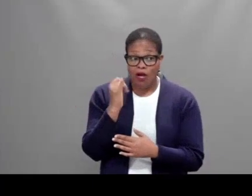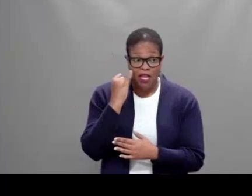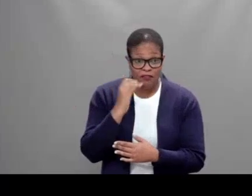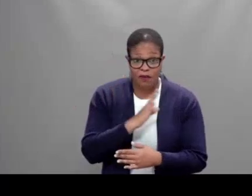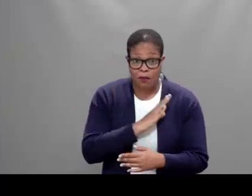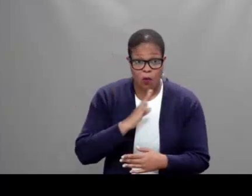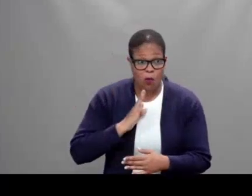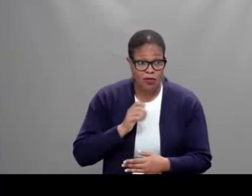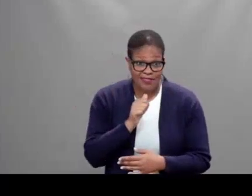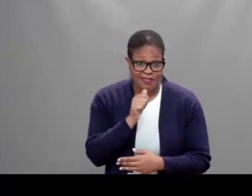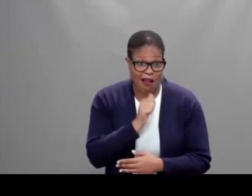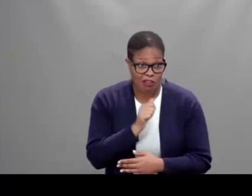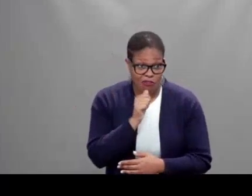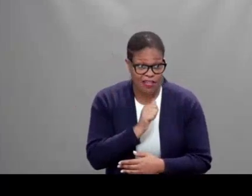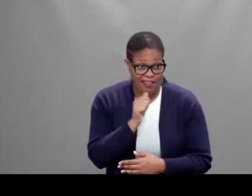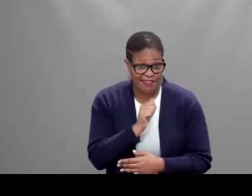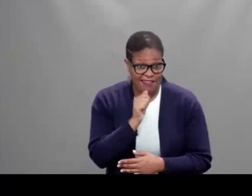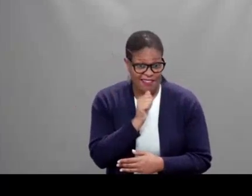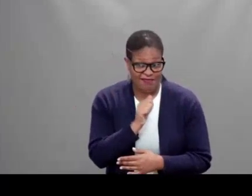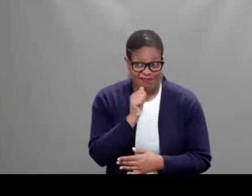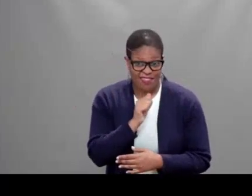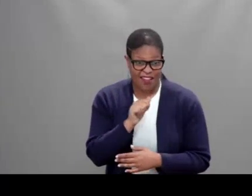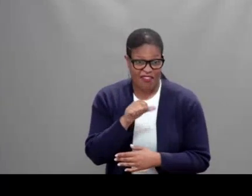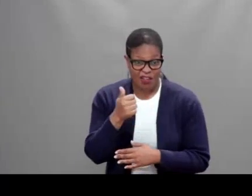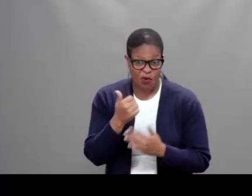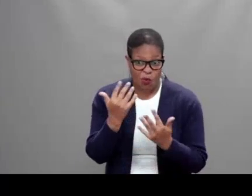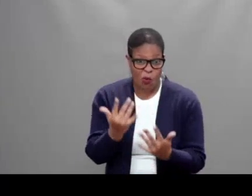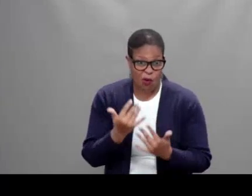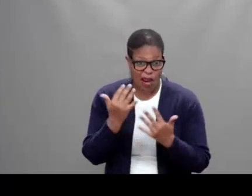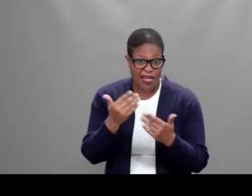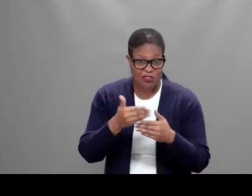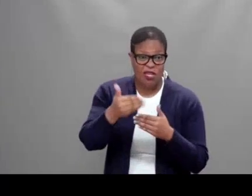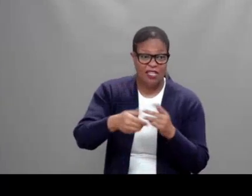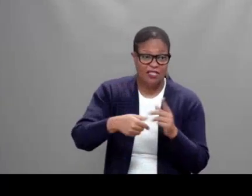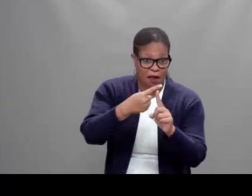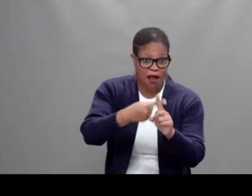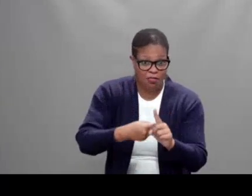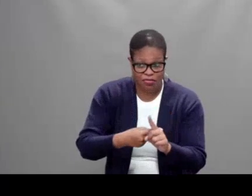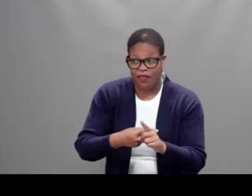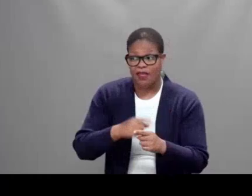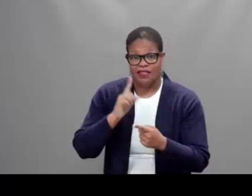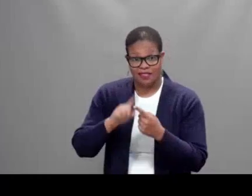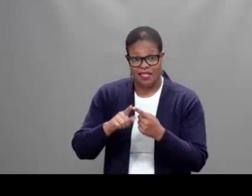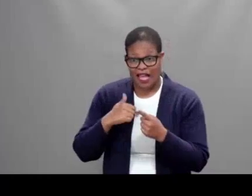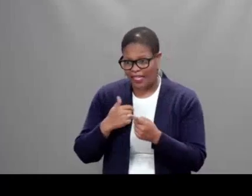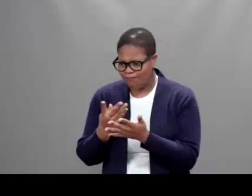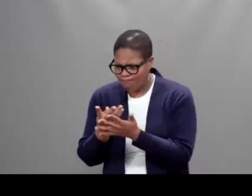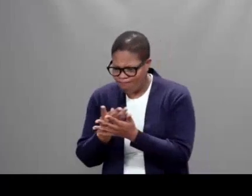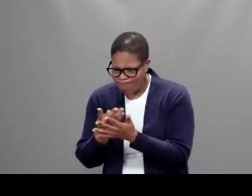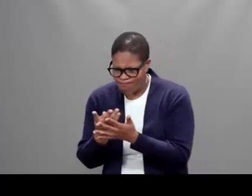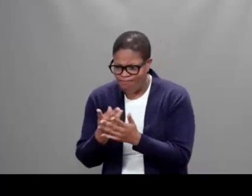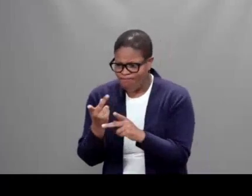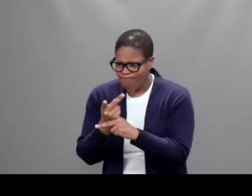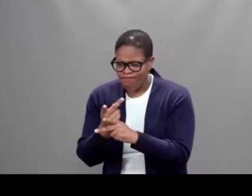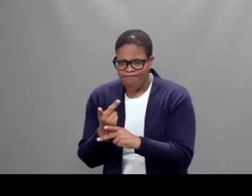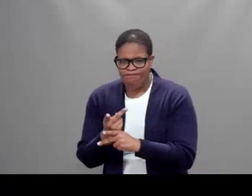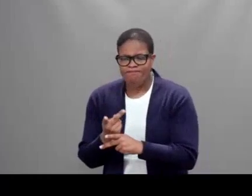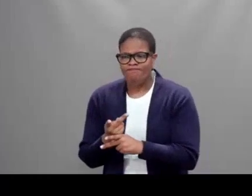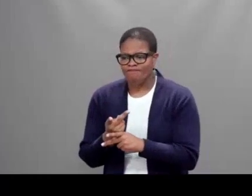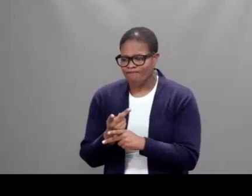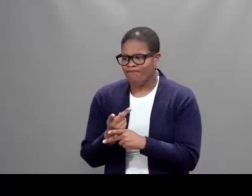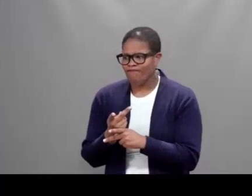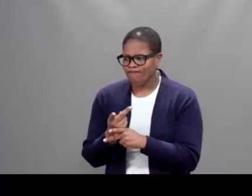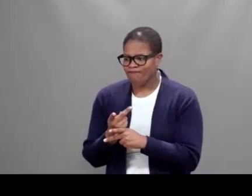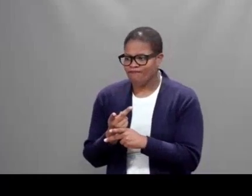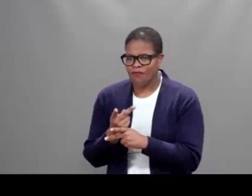is tolerant of another, waiting until next month when I've been able to vet through some of these things about